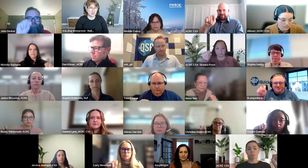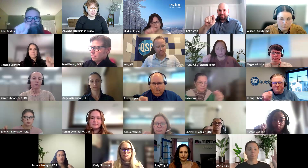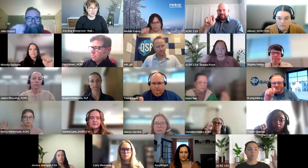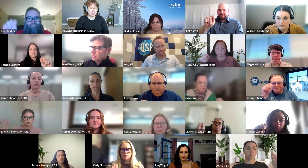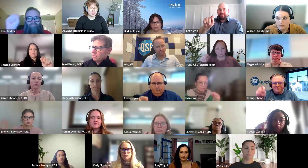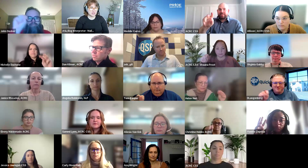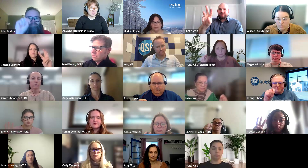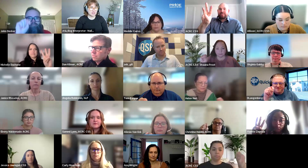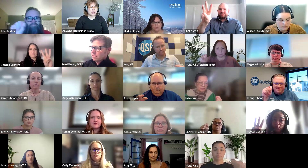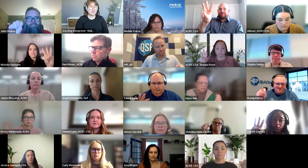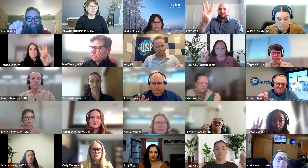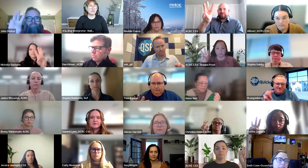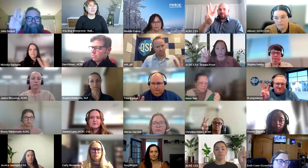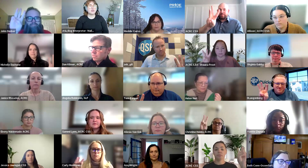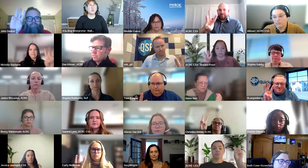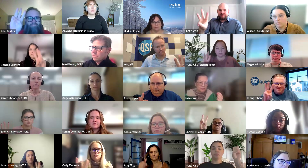Tuesday,